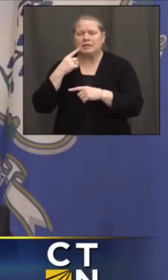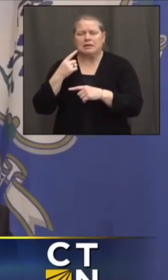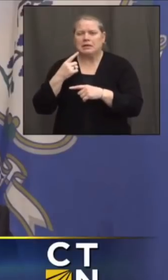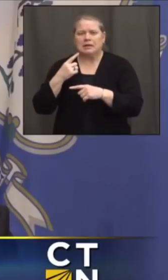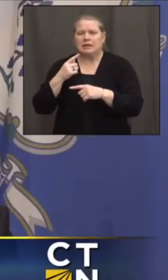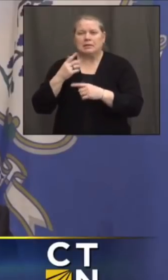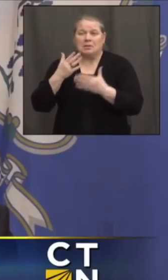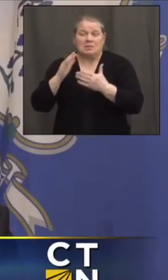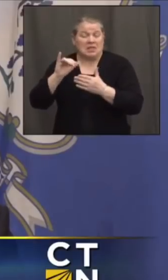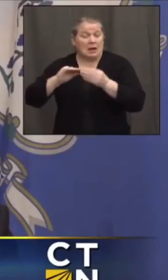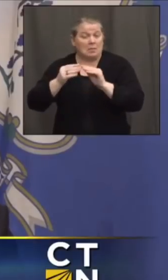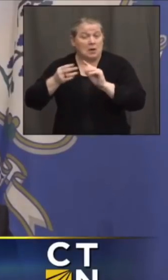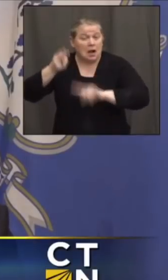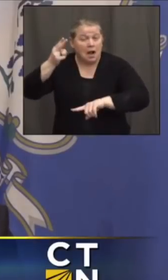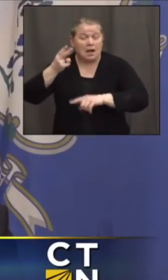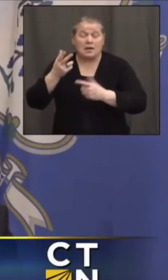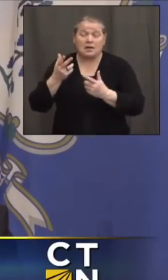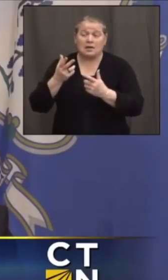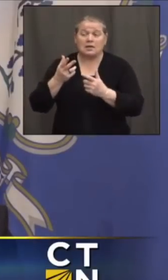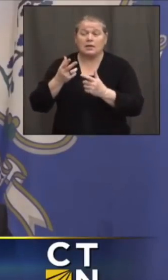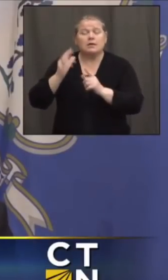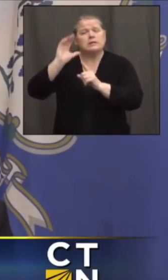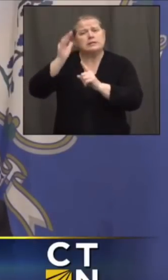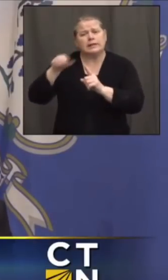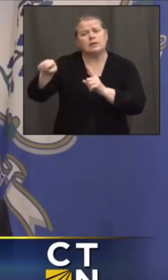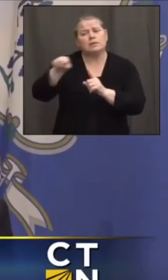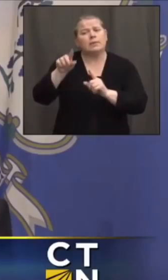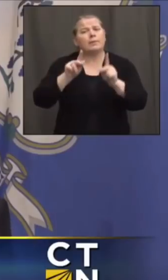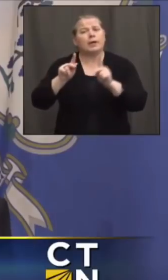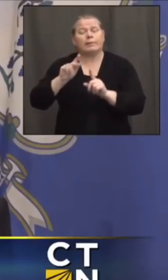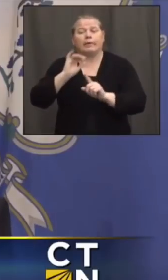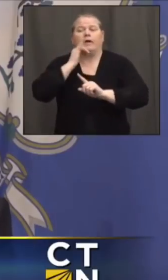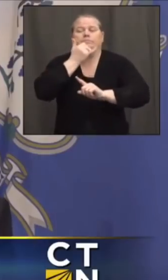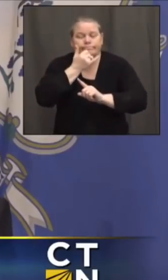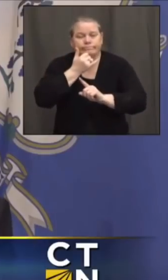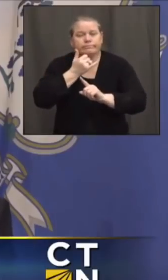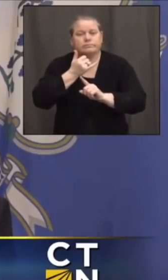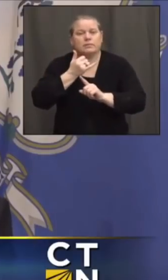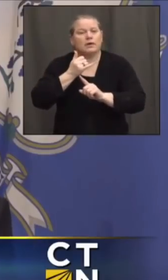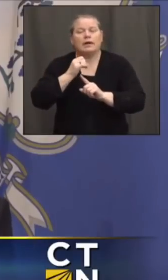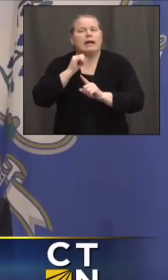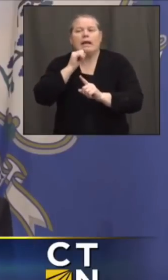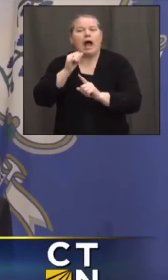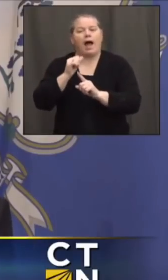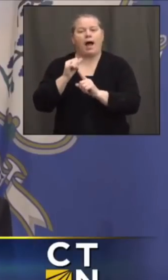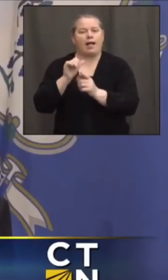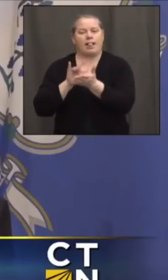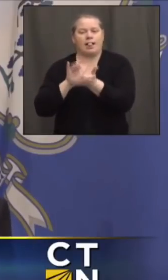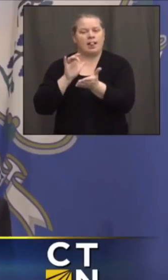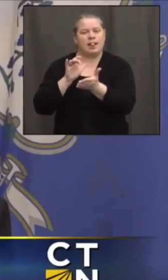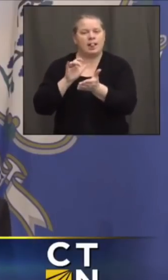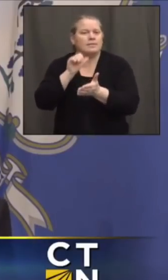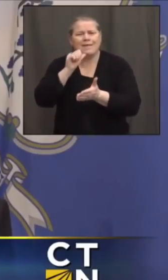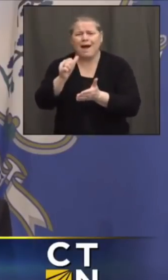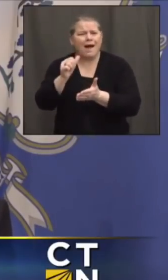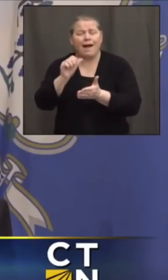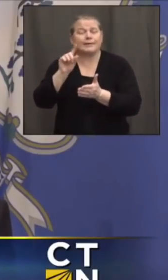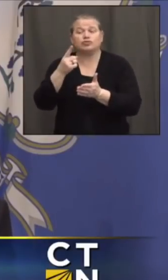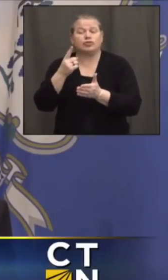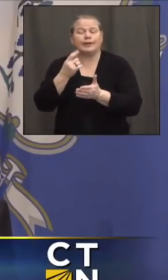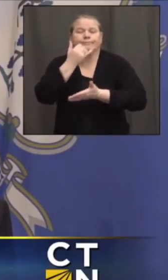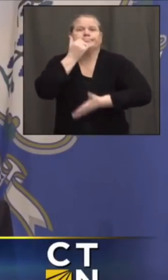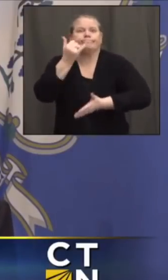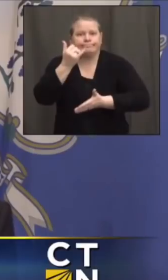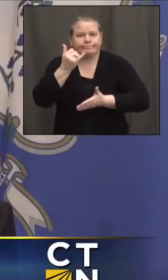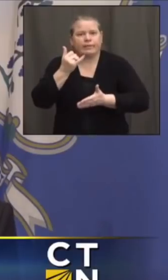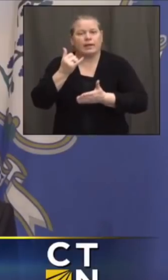being played. We are following that because there's a fundamental sense of fairness. And people have got to realize we're doing everything